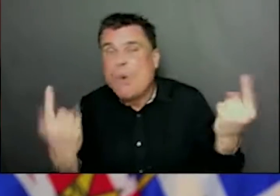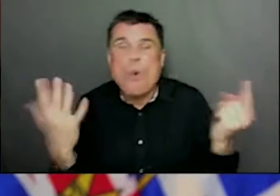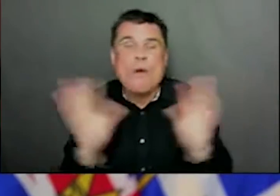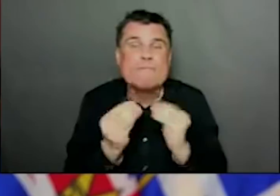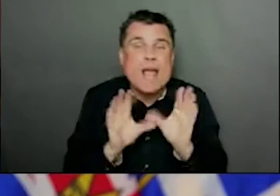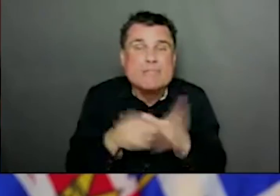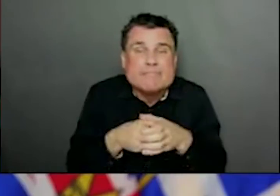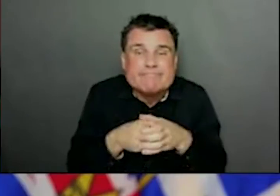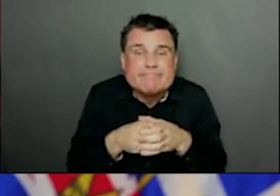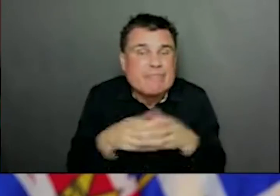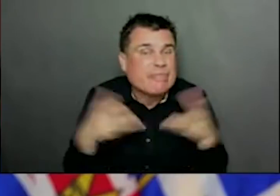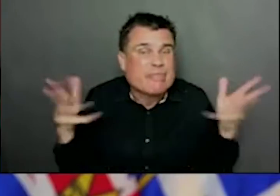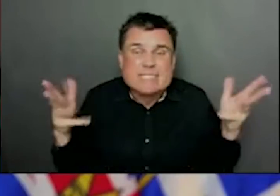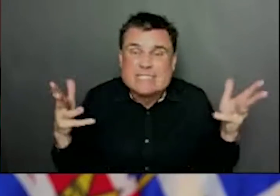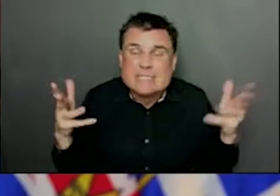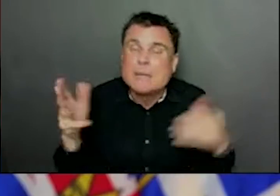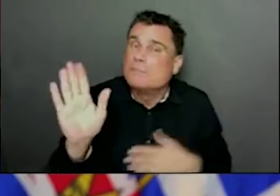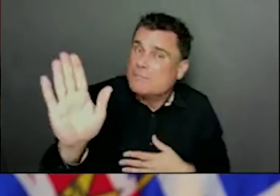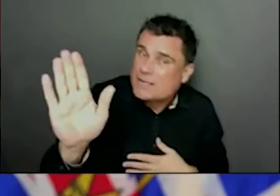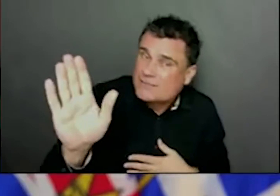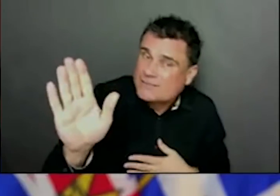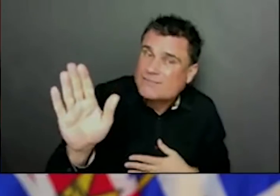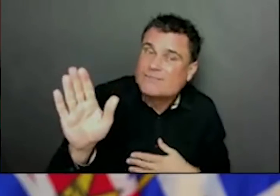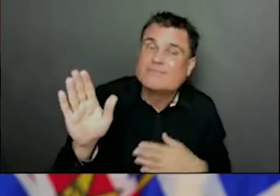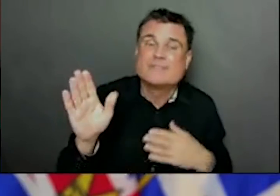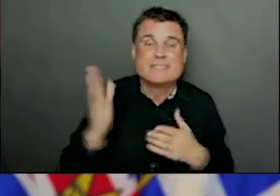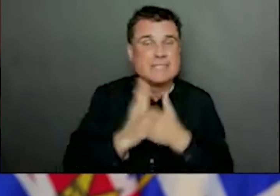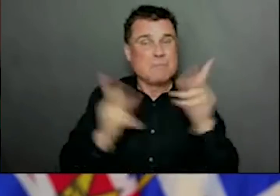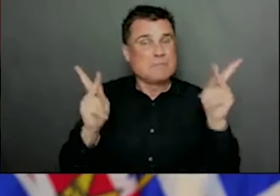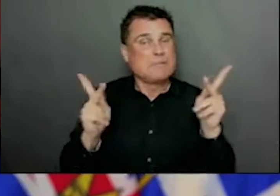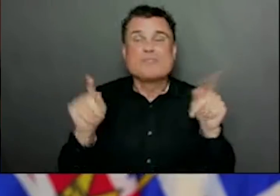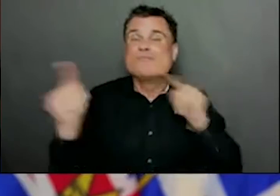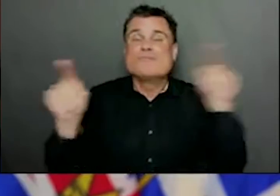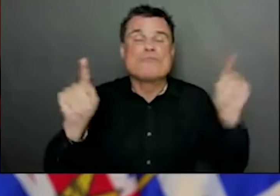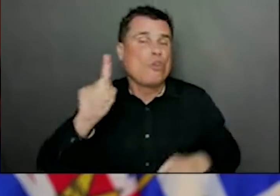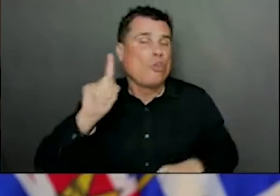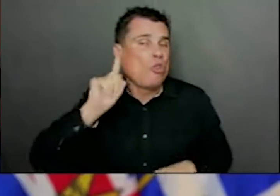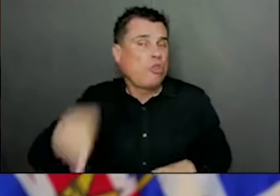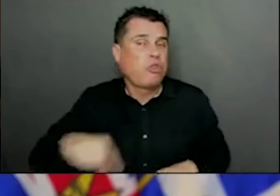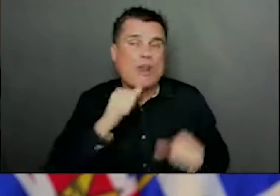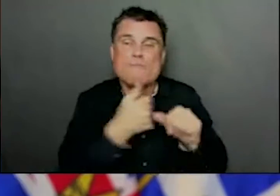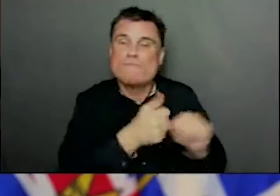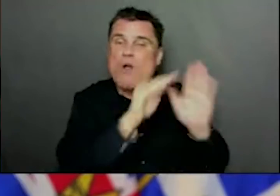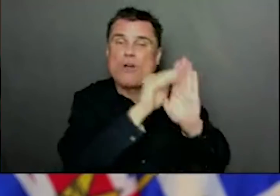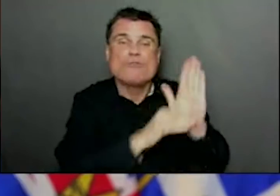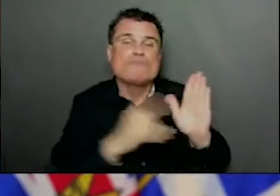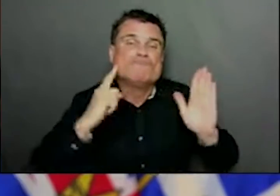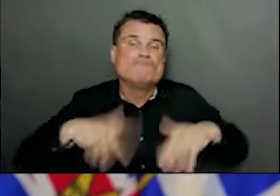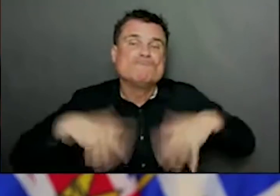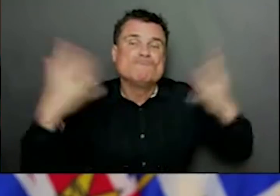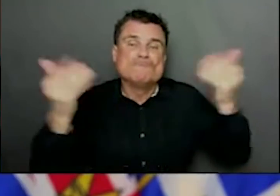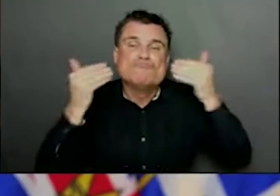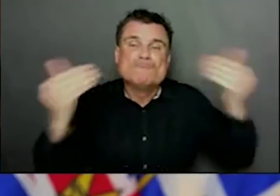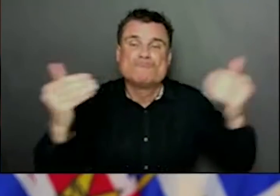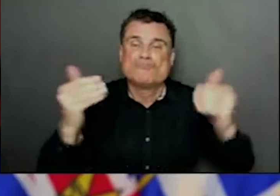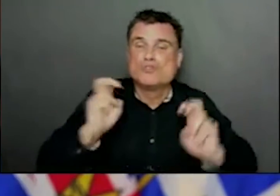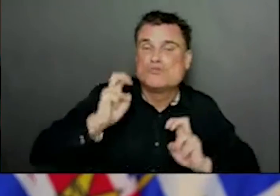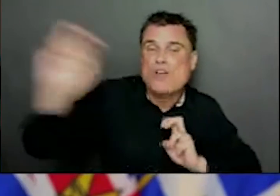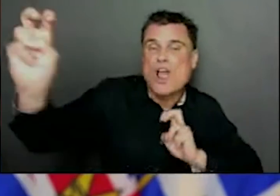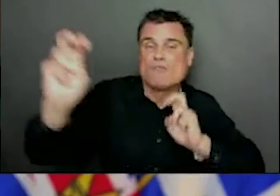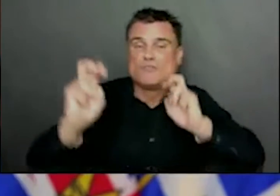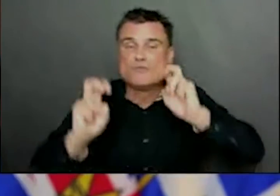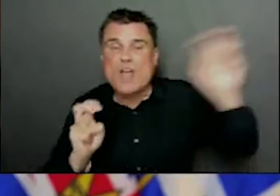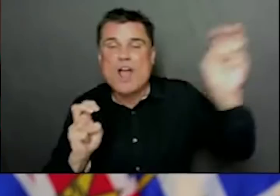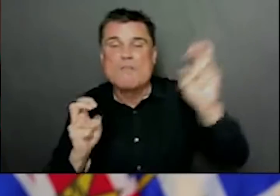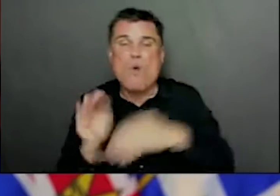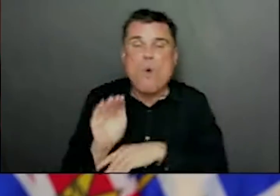exception for themselves. It may seem inconsequential. It may not have been done with